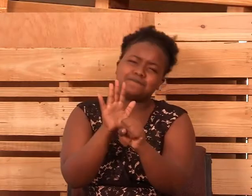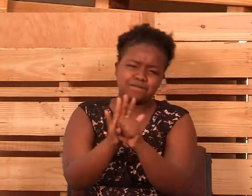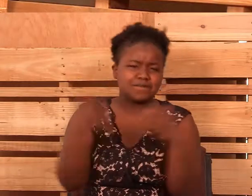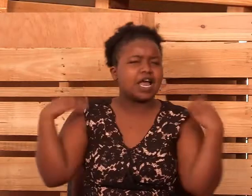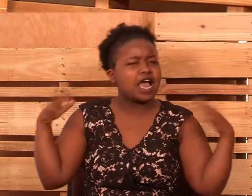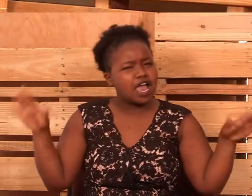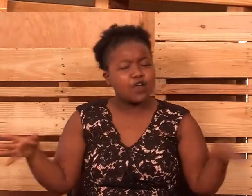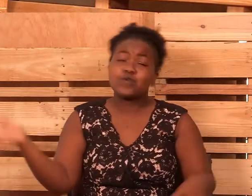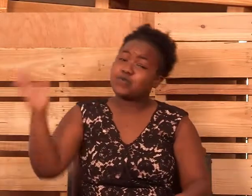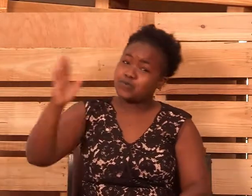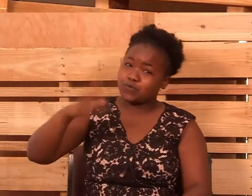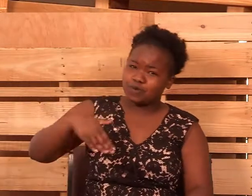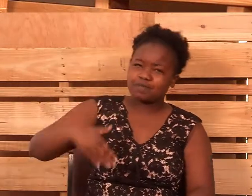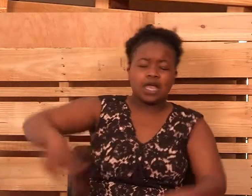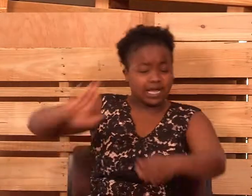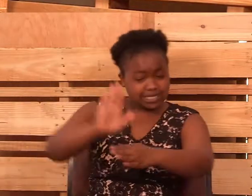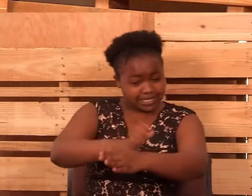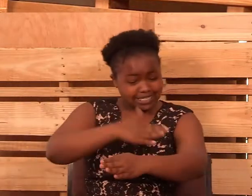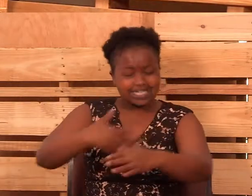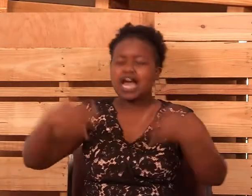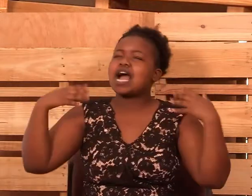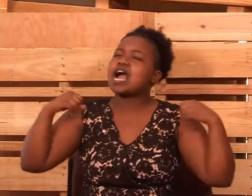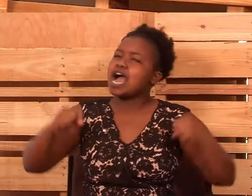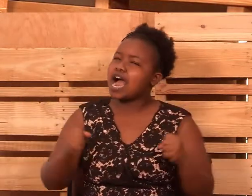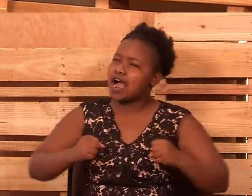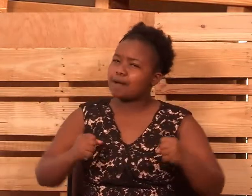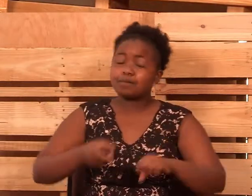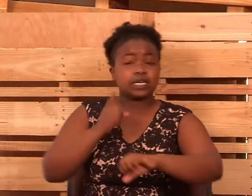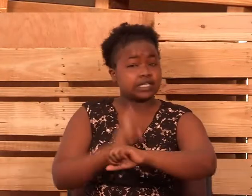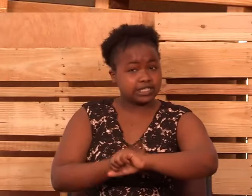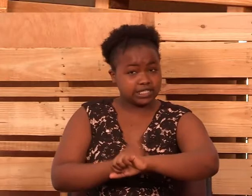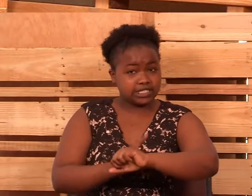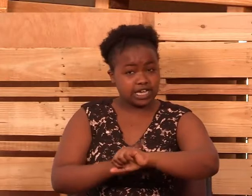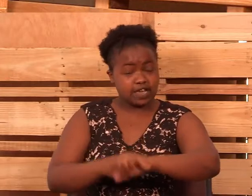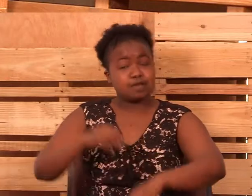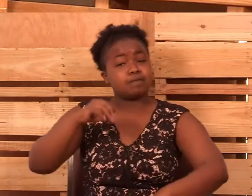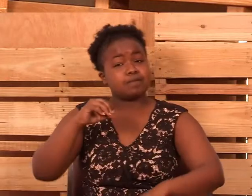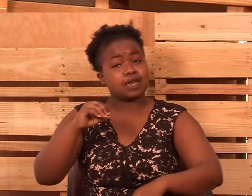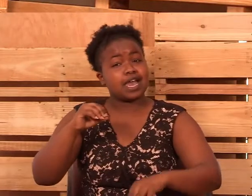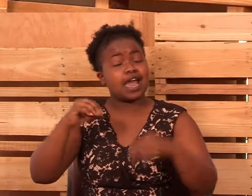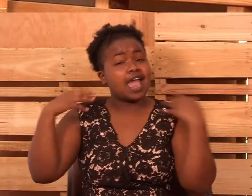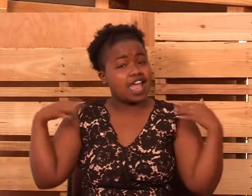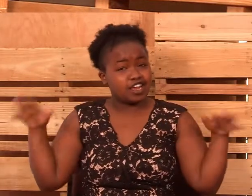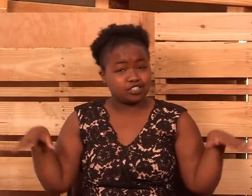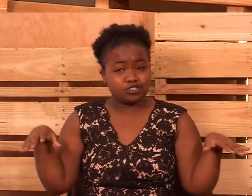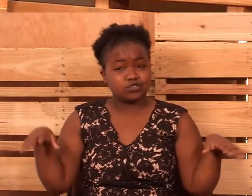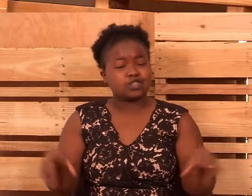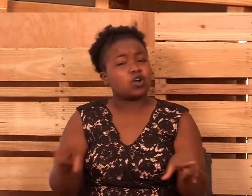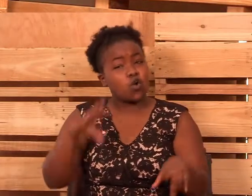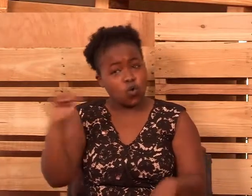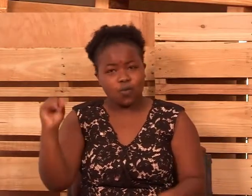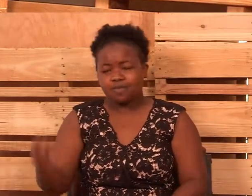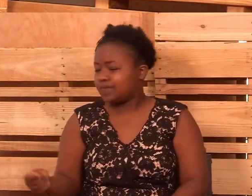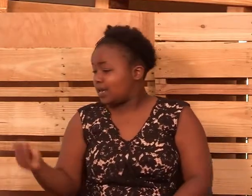very, very happy. So when the angels now went away, the shepherds decided, "Hey, we have to go and see